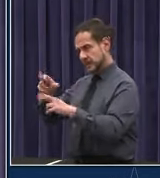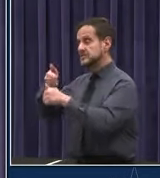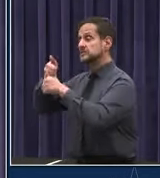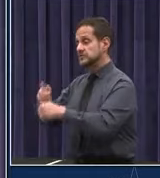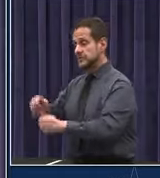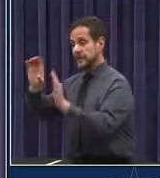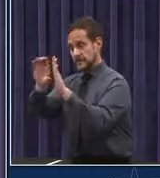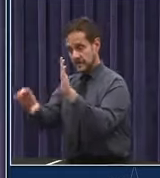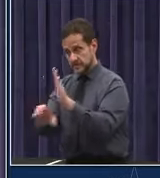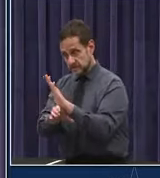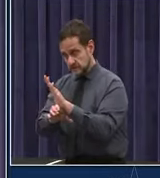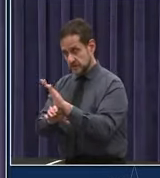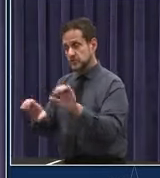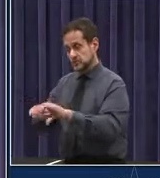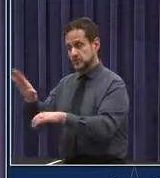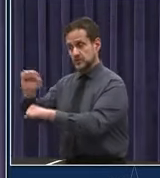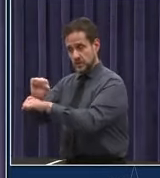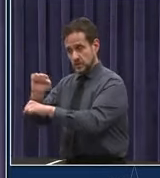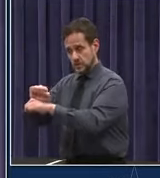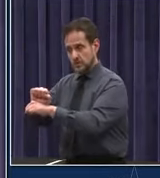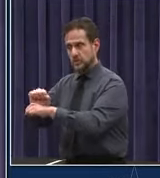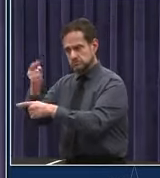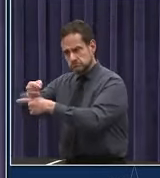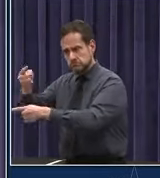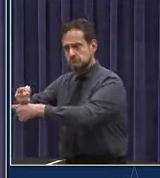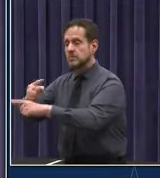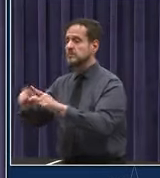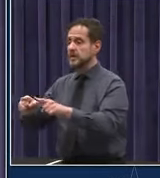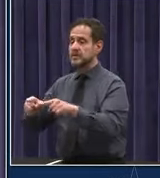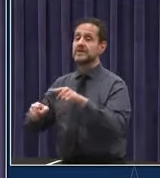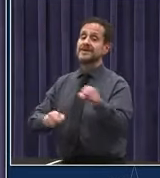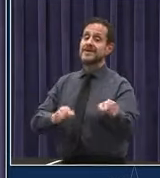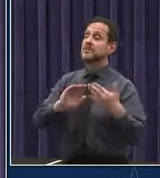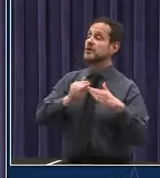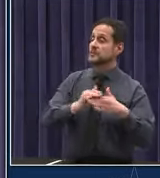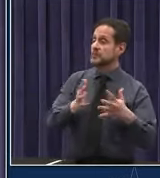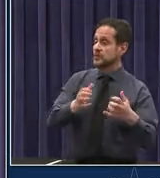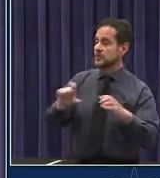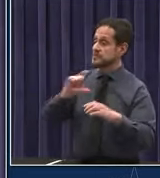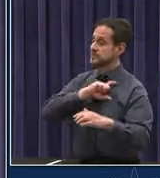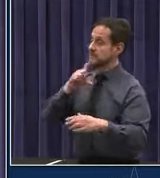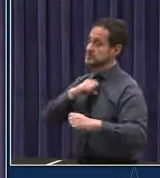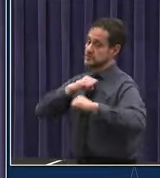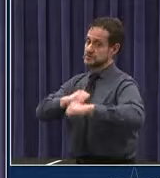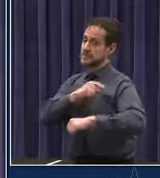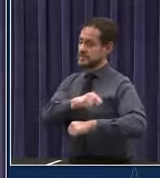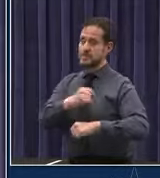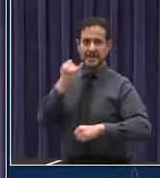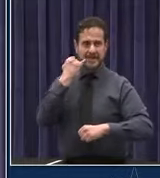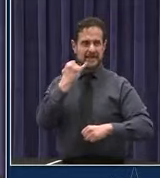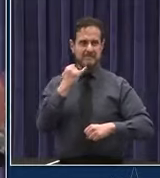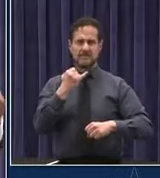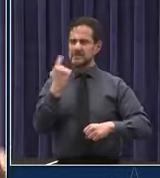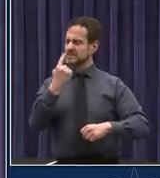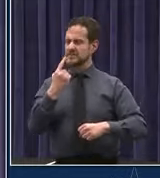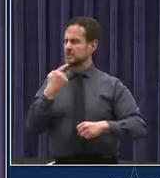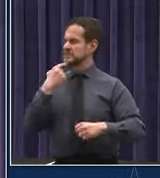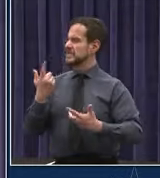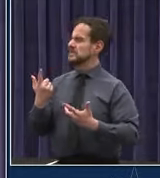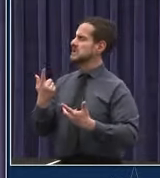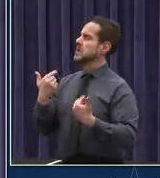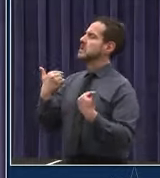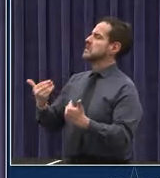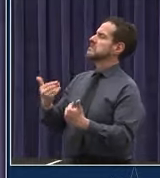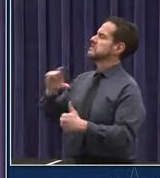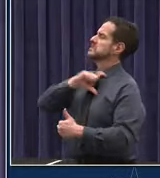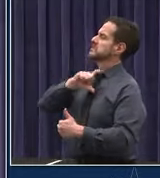about, isn't a serious person. No, people all over the city,